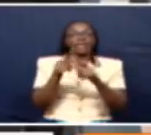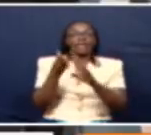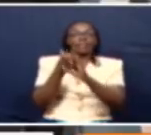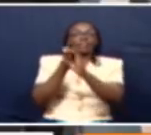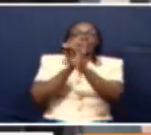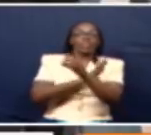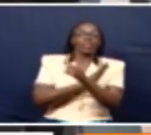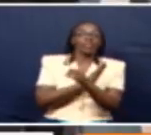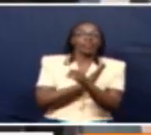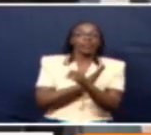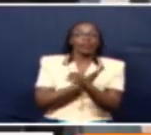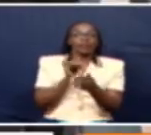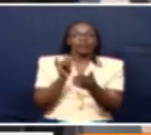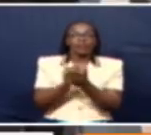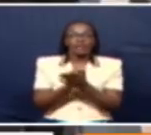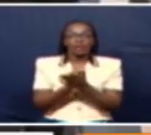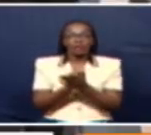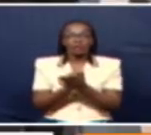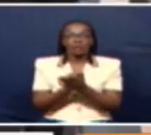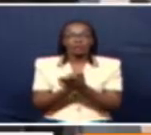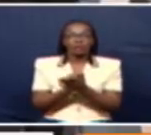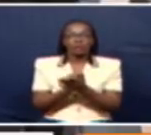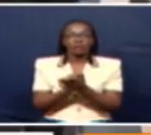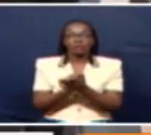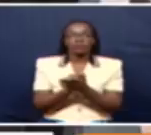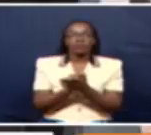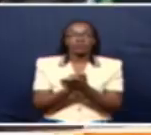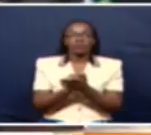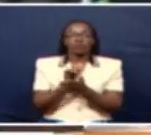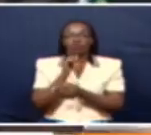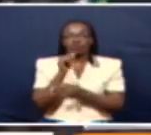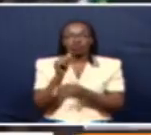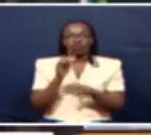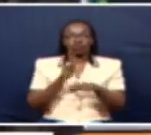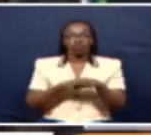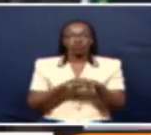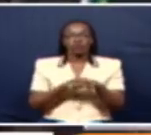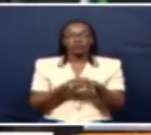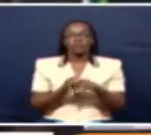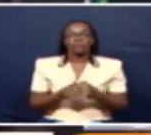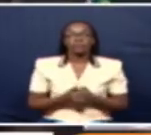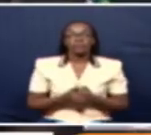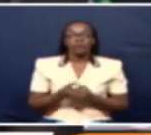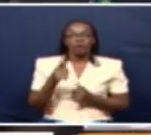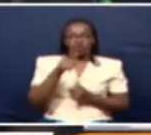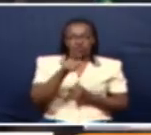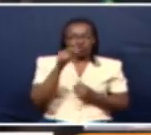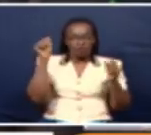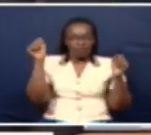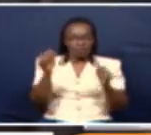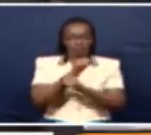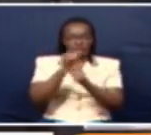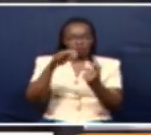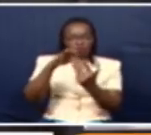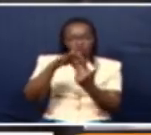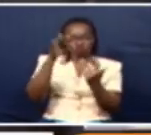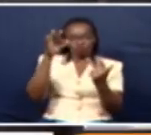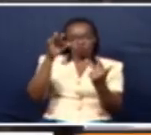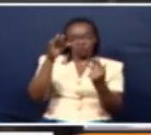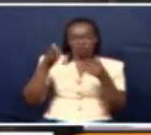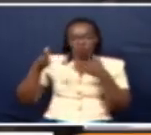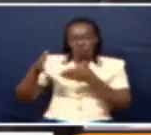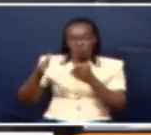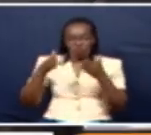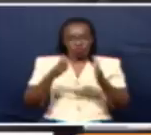court was an affront on the supreme will of the people. You cannot choose the opportunity